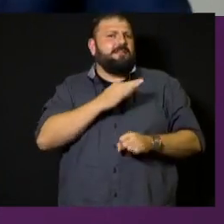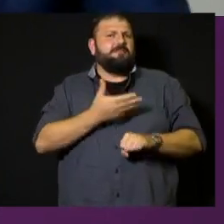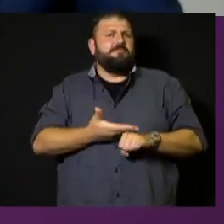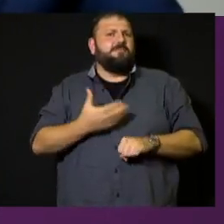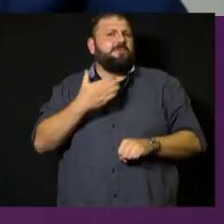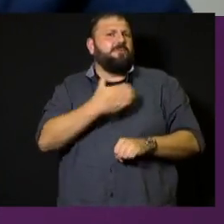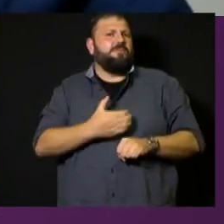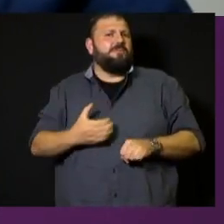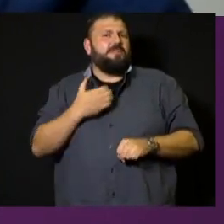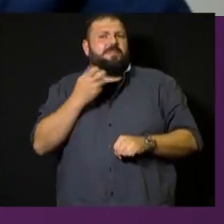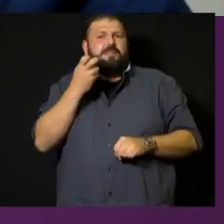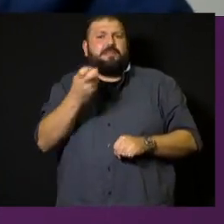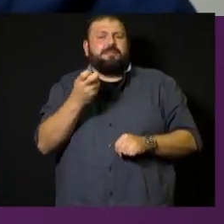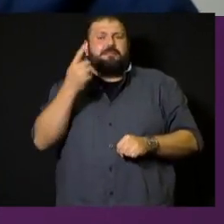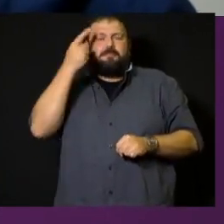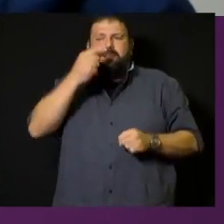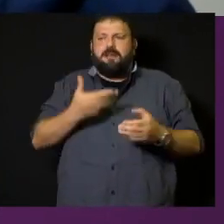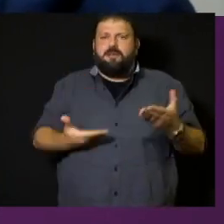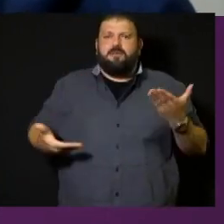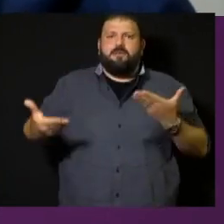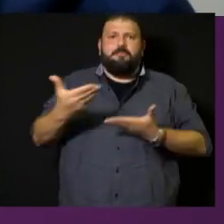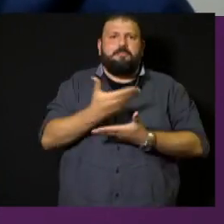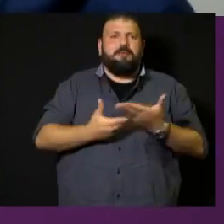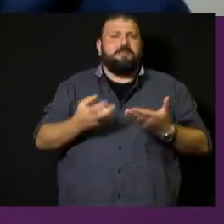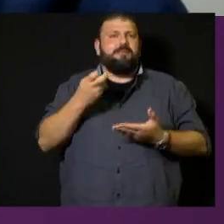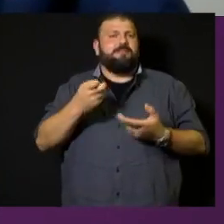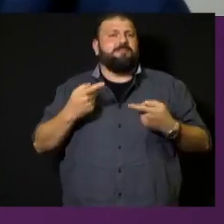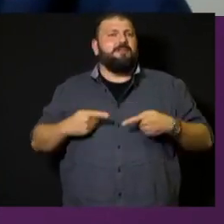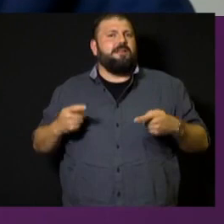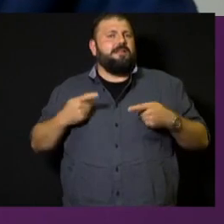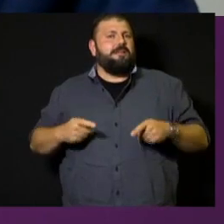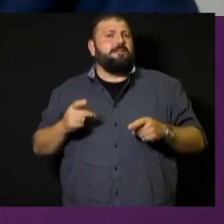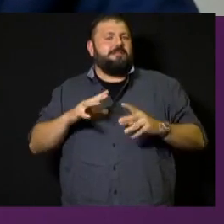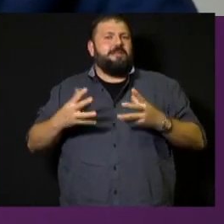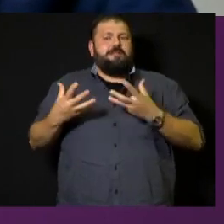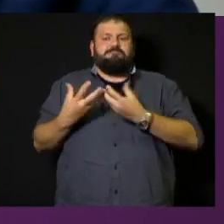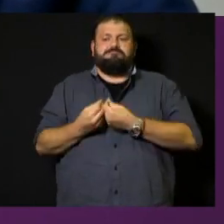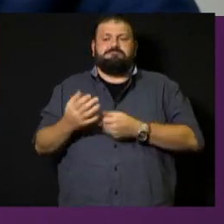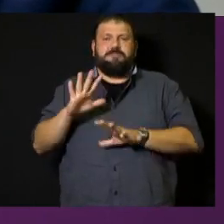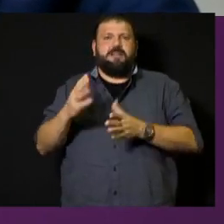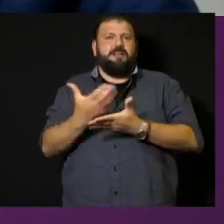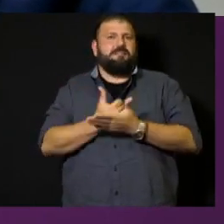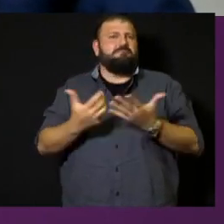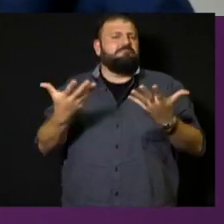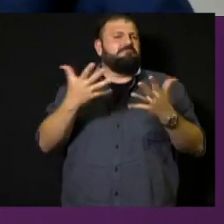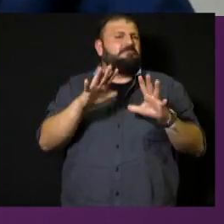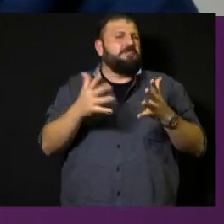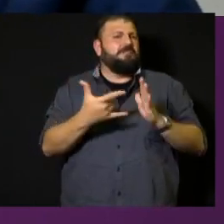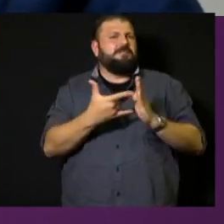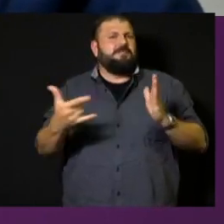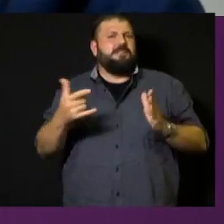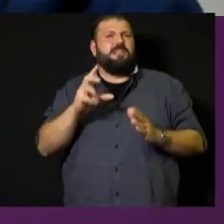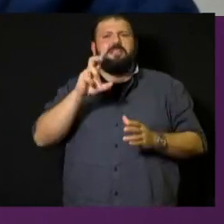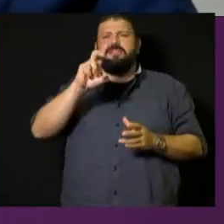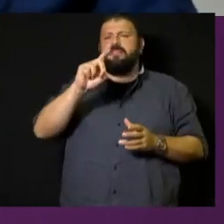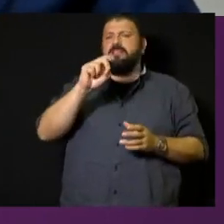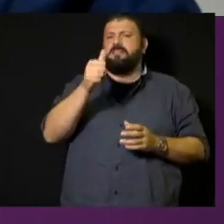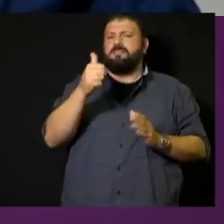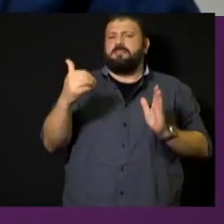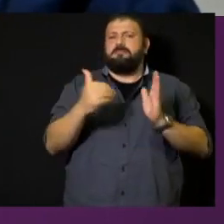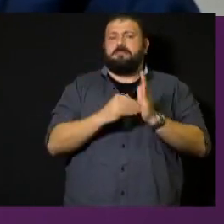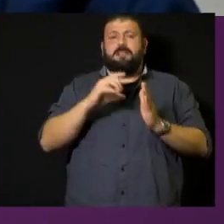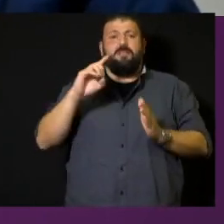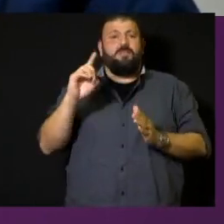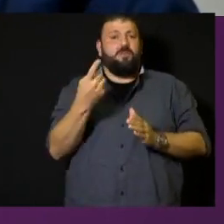happy I would go out to share this with the people. Today, We